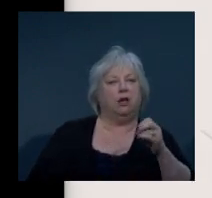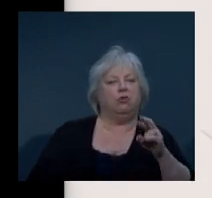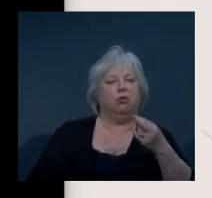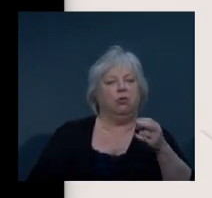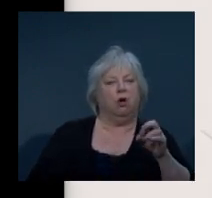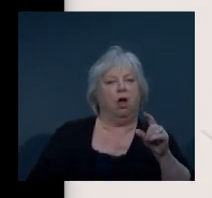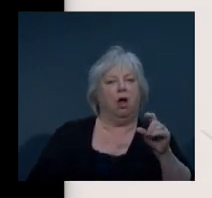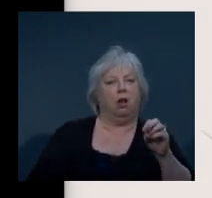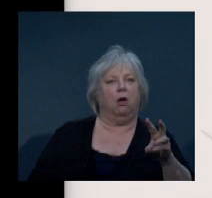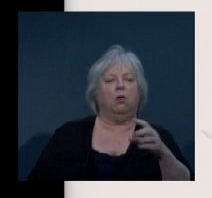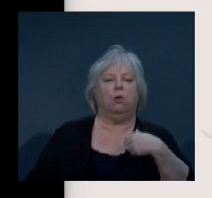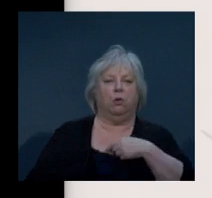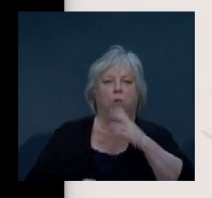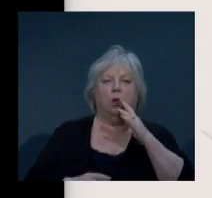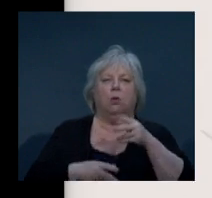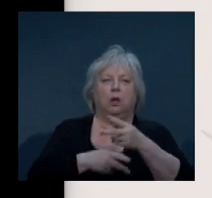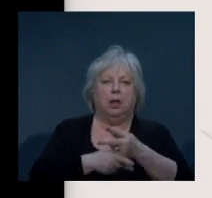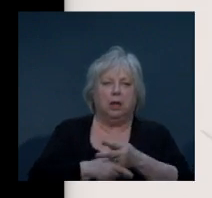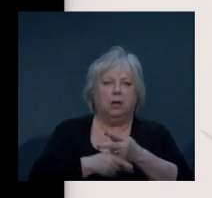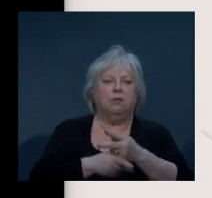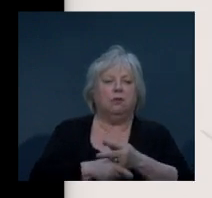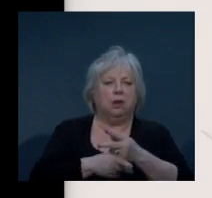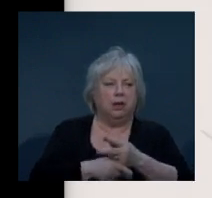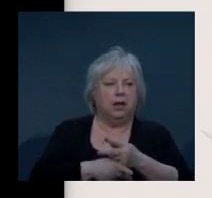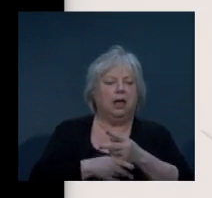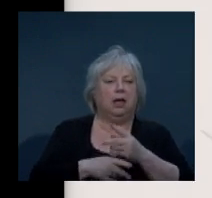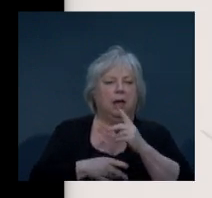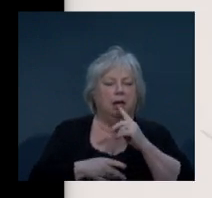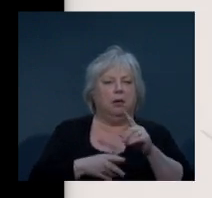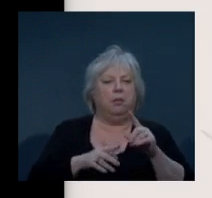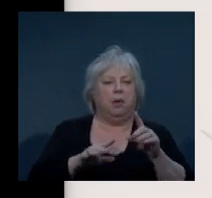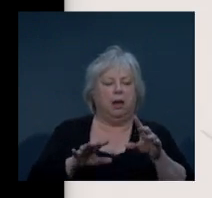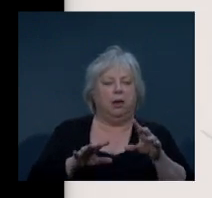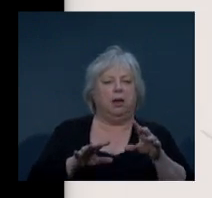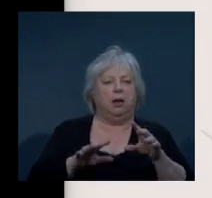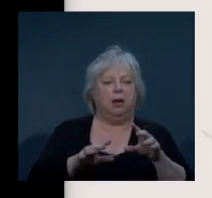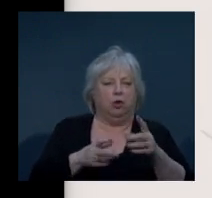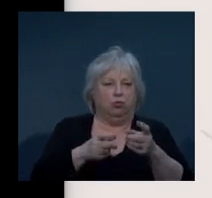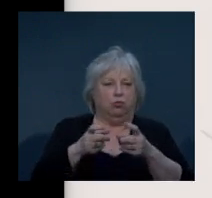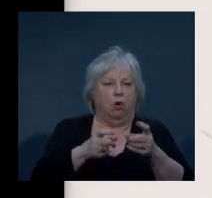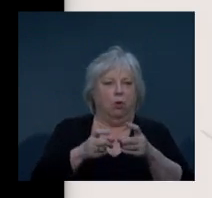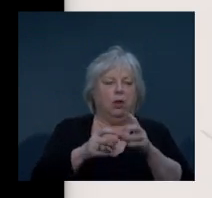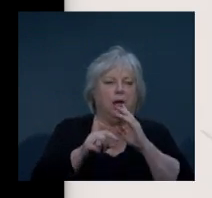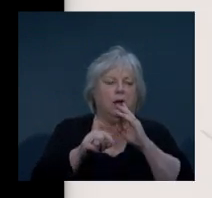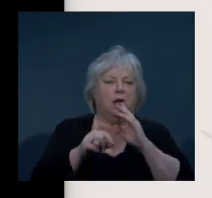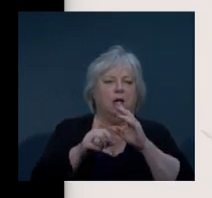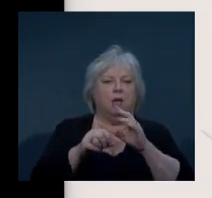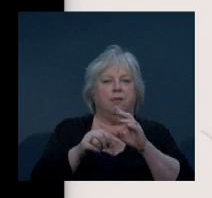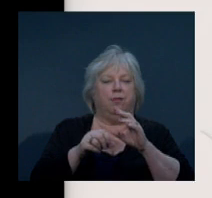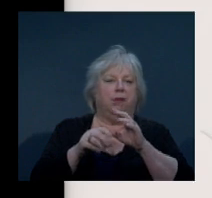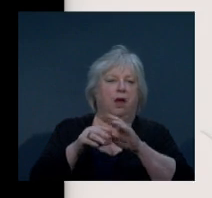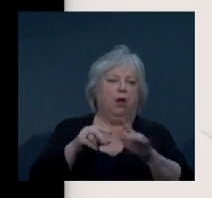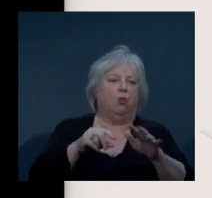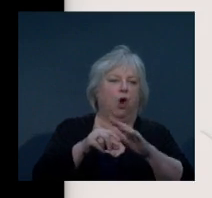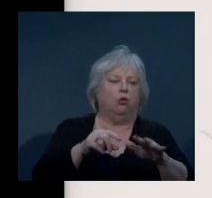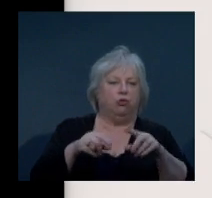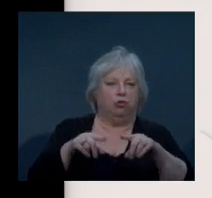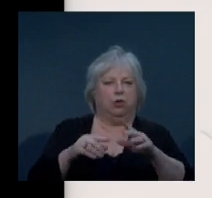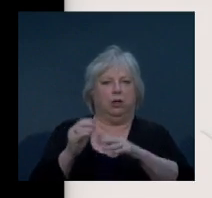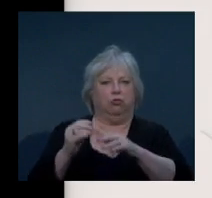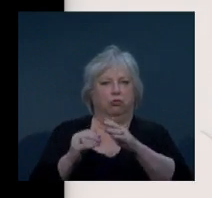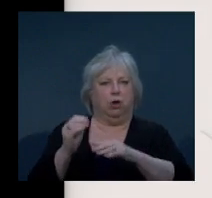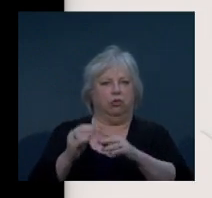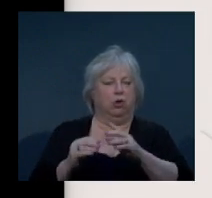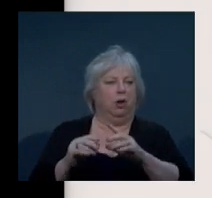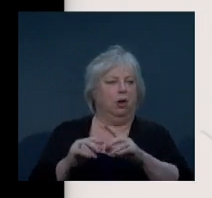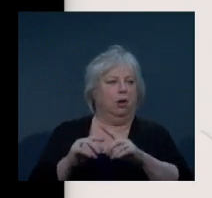be carefully implementing erosion control during construction. But the bulk of Fletcher Hollow west of here